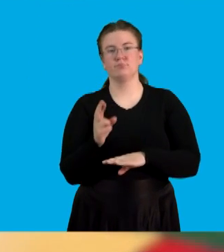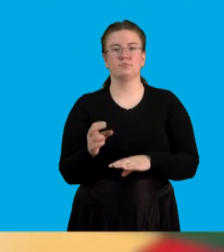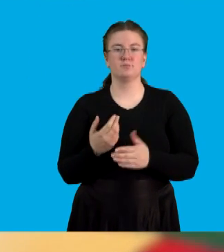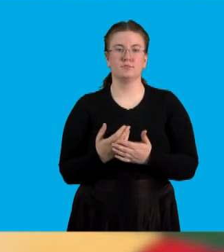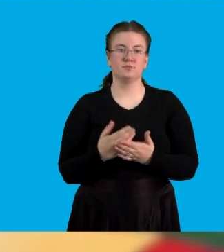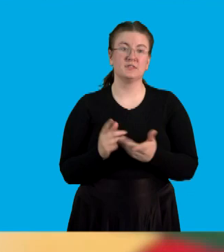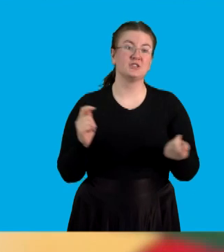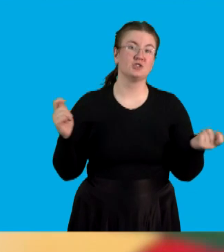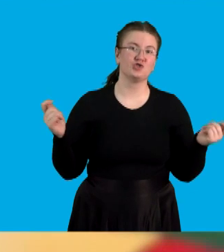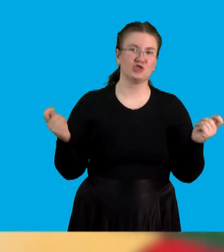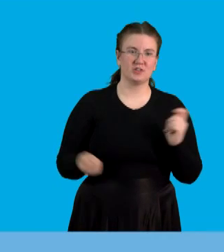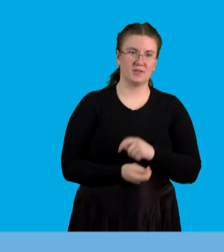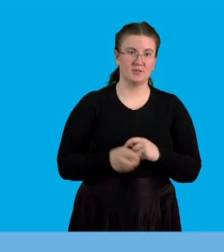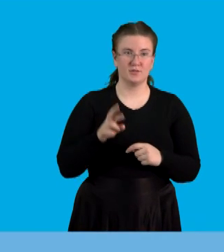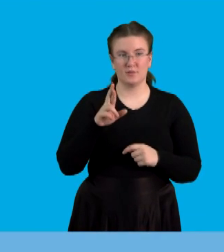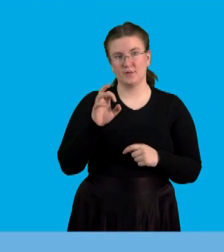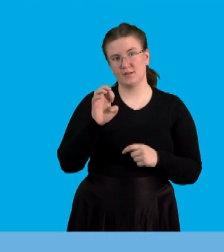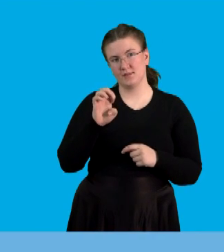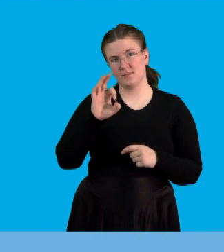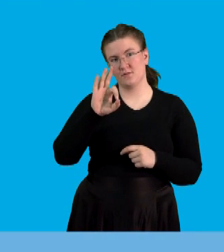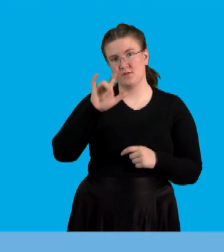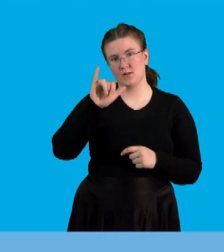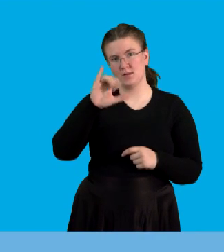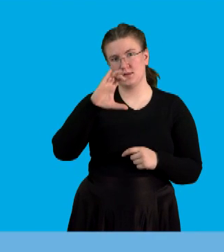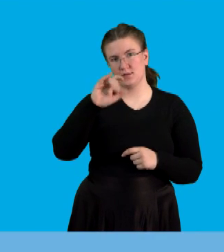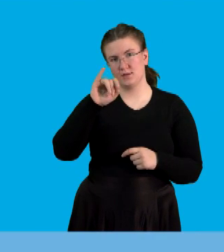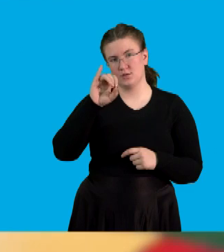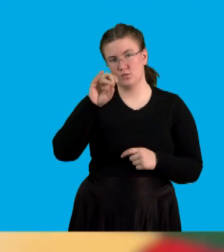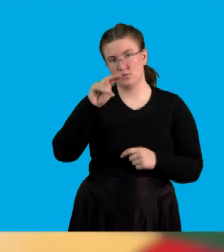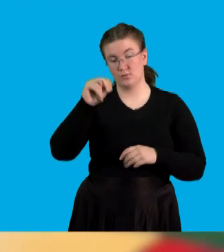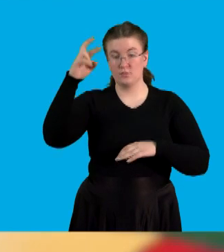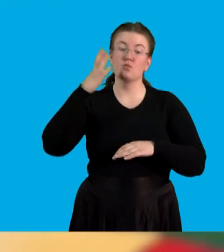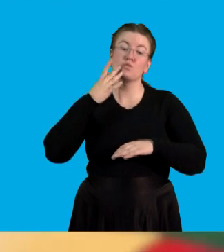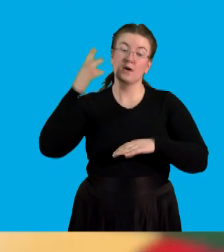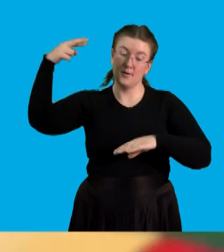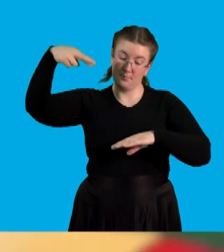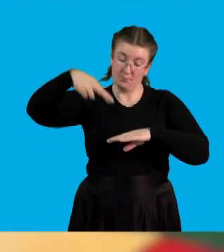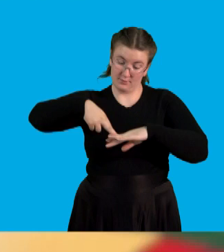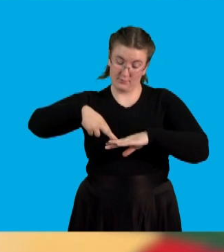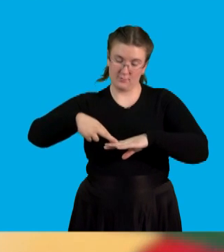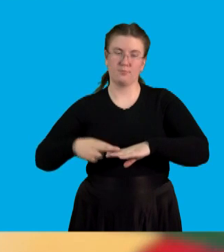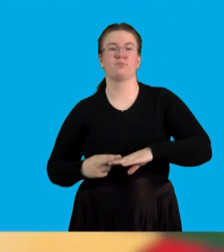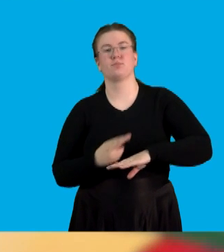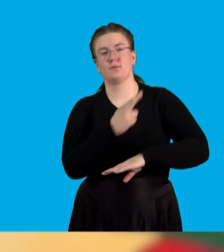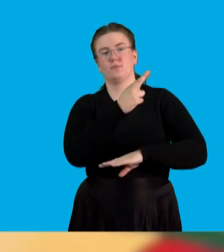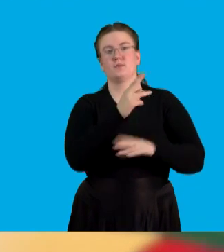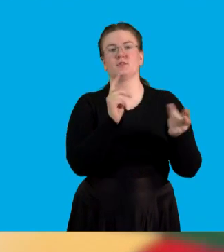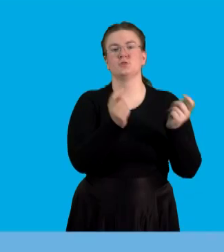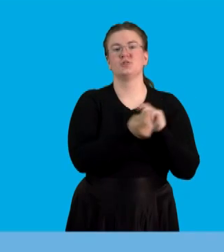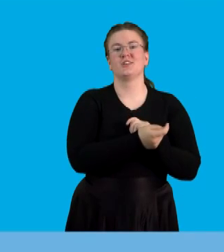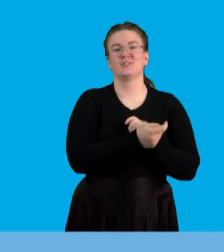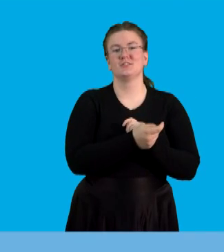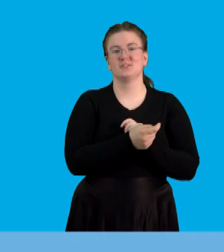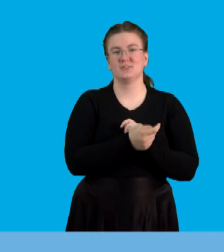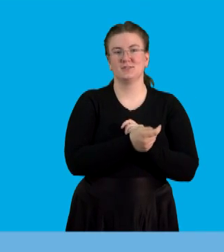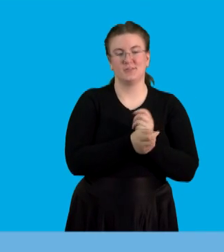off light from a surface, that's called the reflection. So when that light bounces off the surface, it is going to change direction. If this is